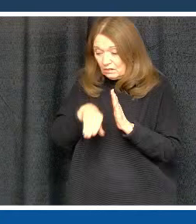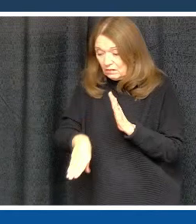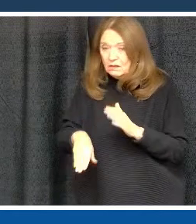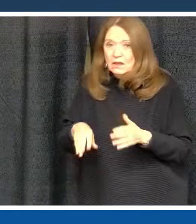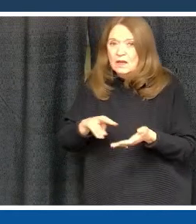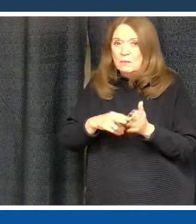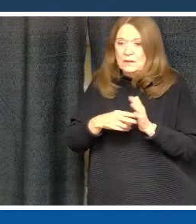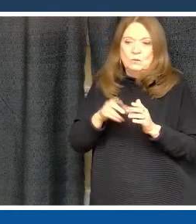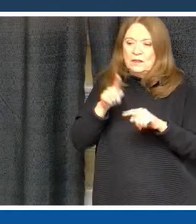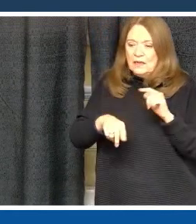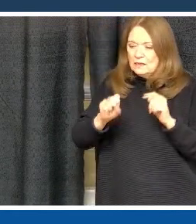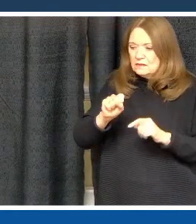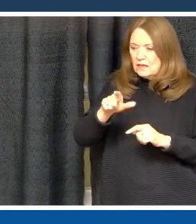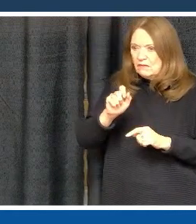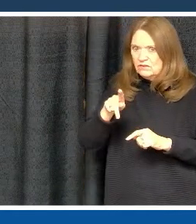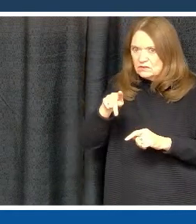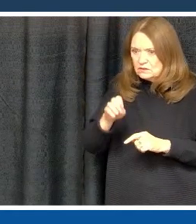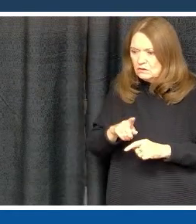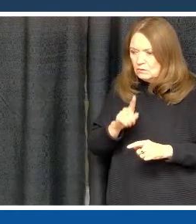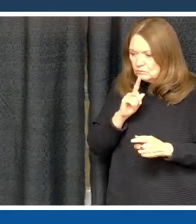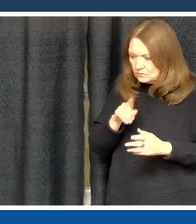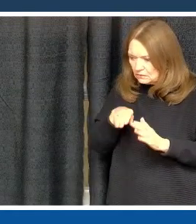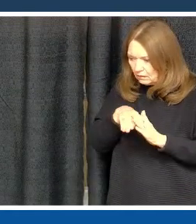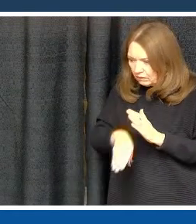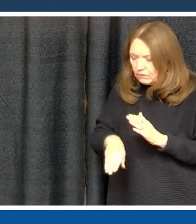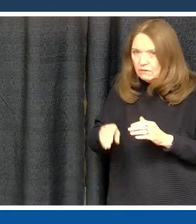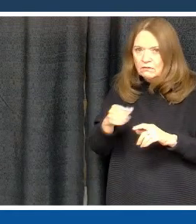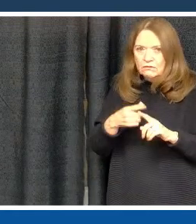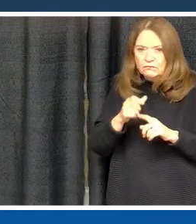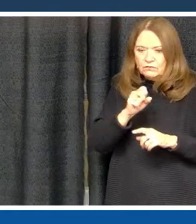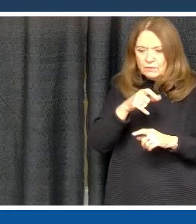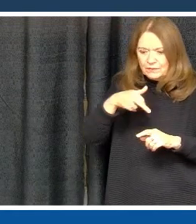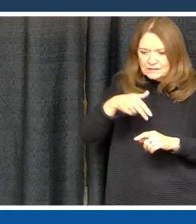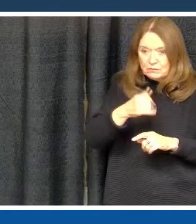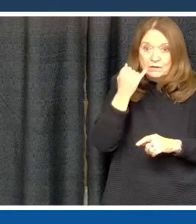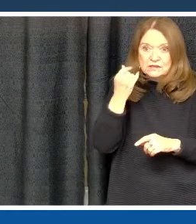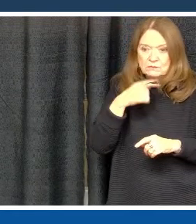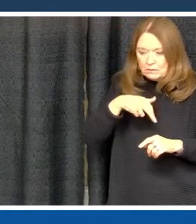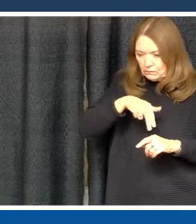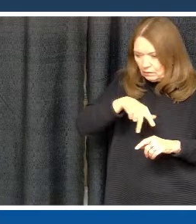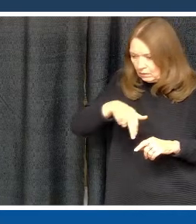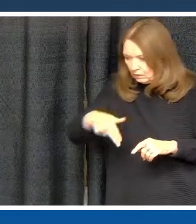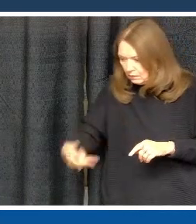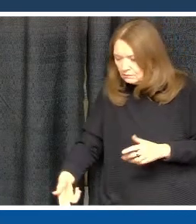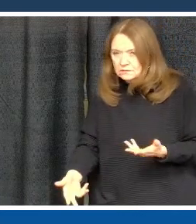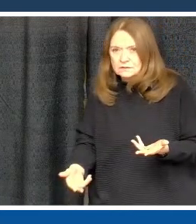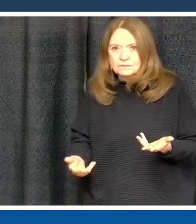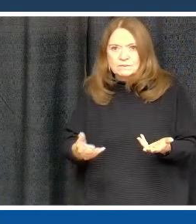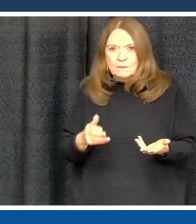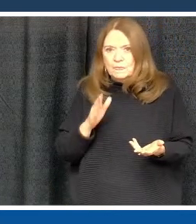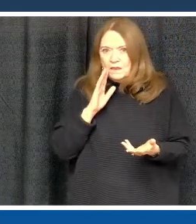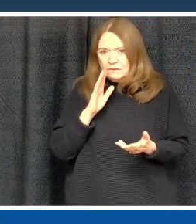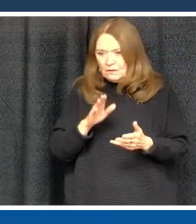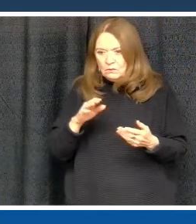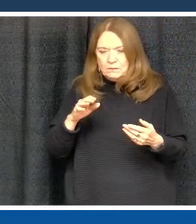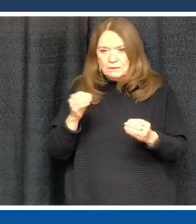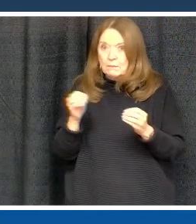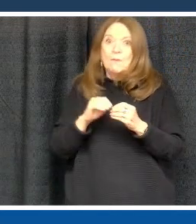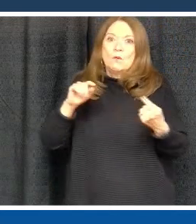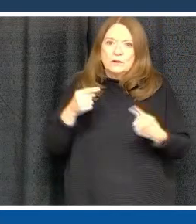can't have a slope that's so significant off the edge of the sidewalk that if somebody were to walk off the edge of the sidewalk, they would be further injured and